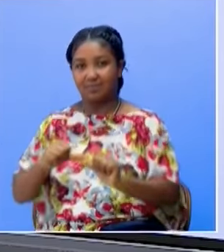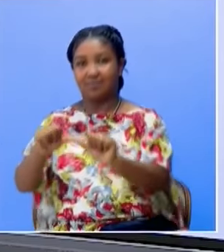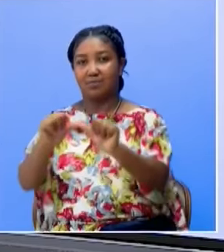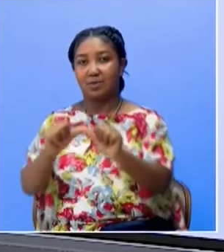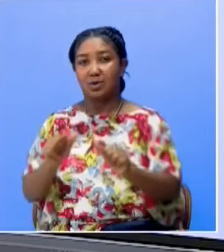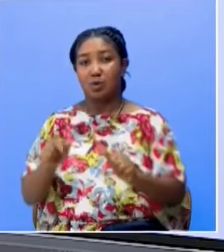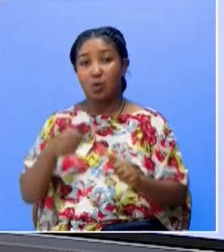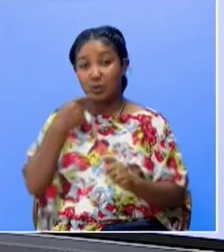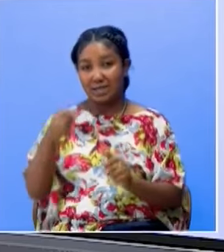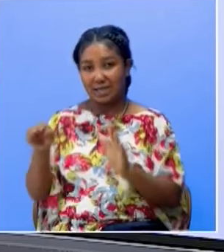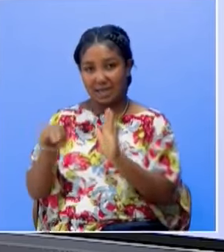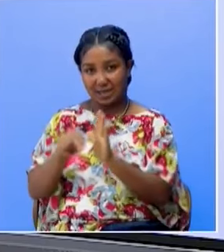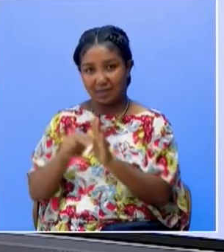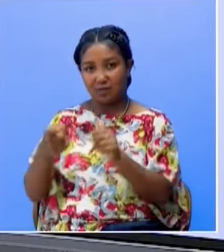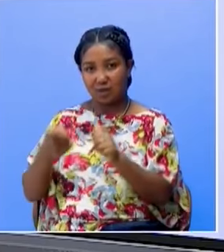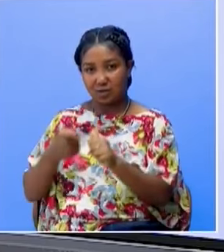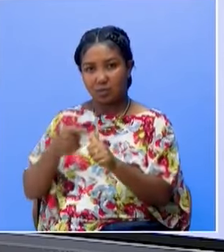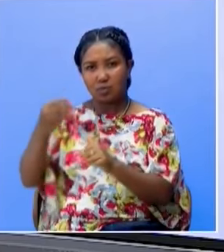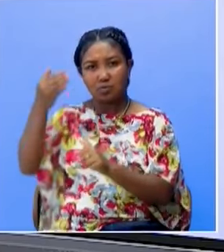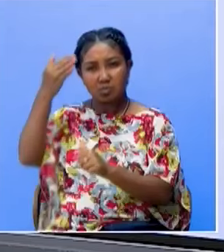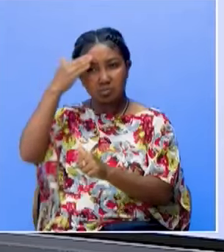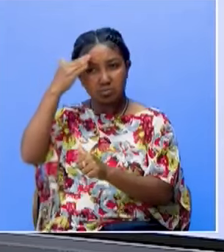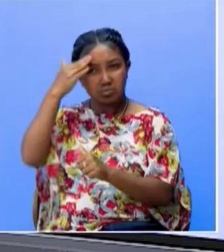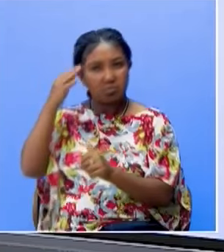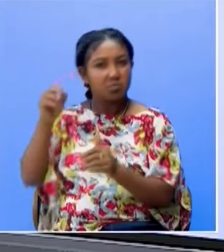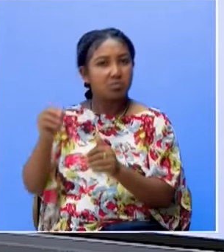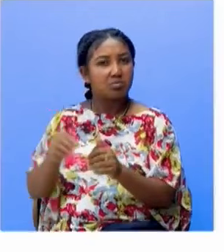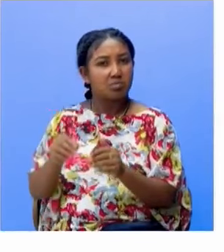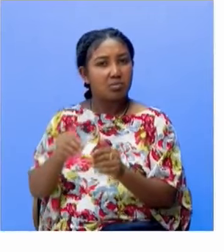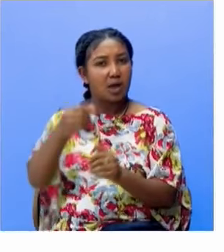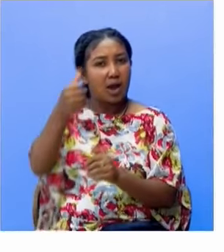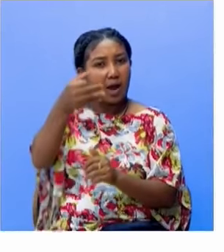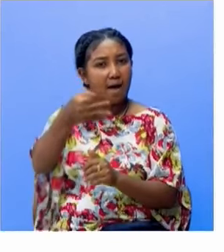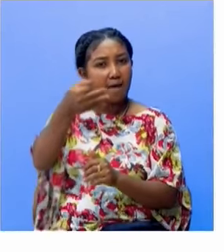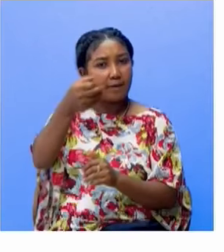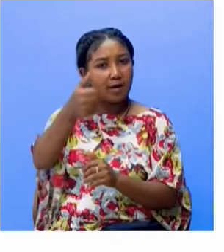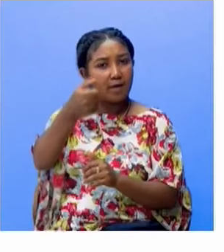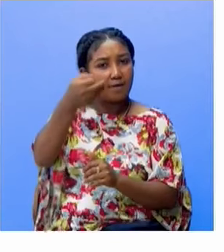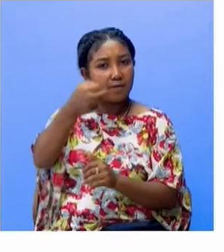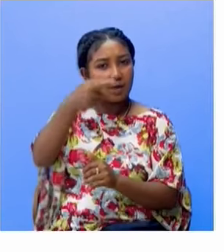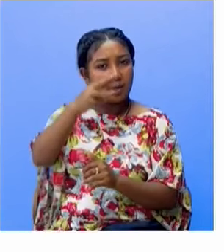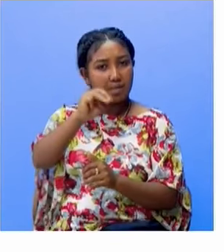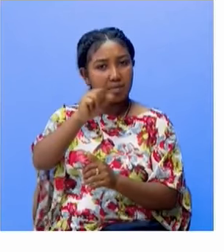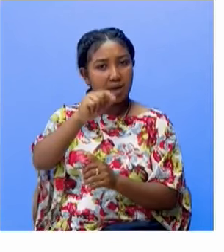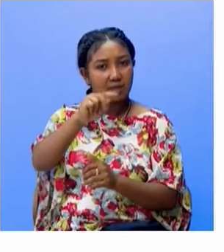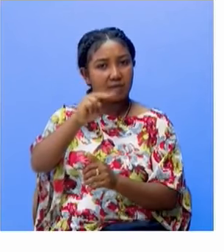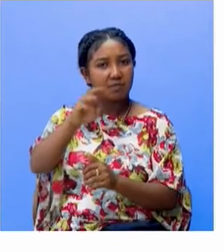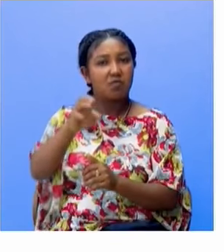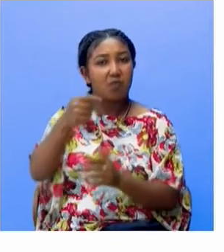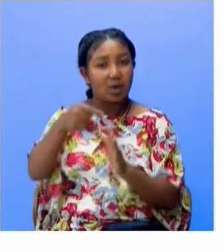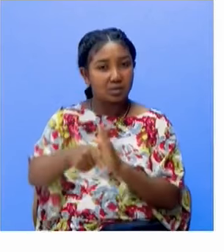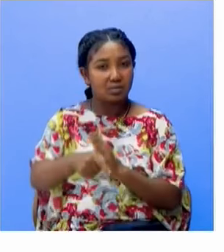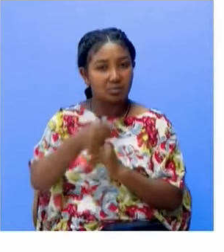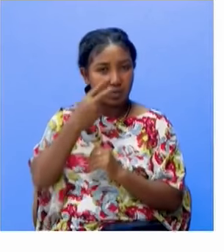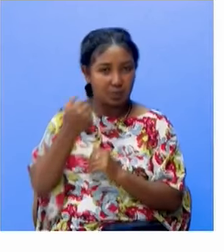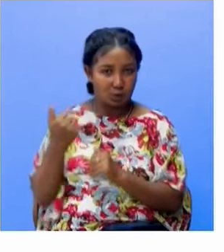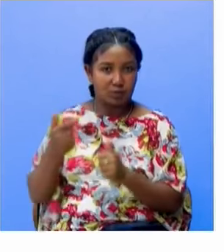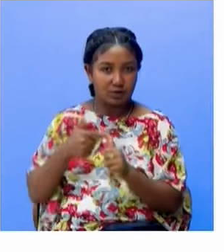say negative, first of all, we have to know what affirmative means. Let's write one example in affirmative sentence.